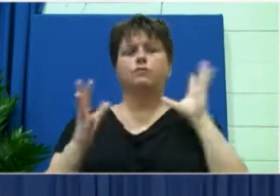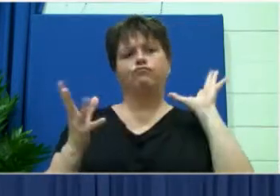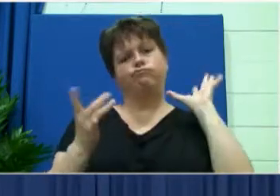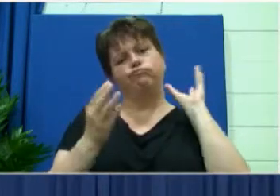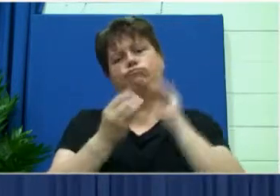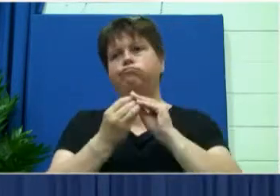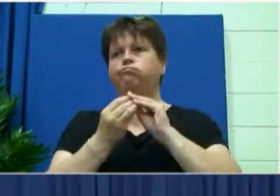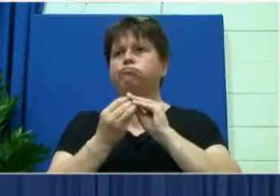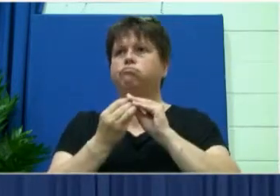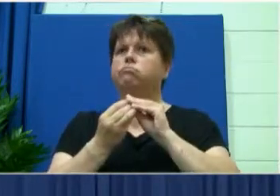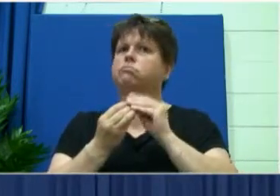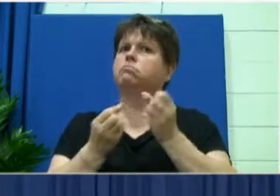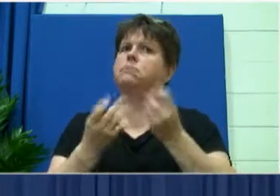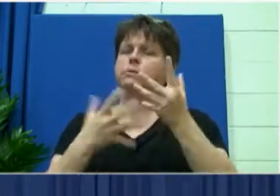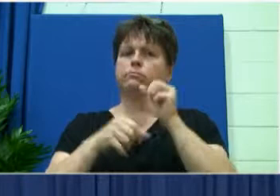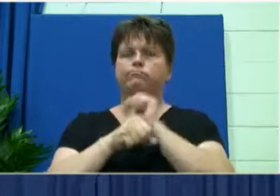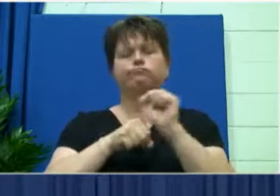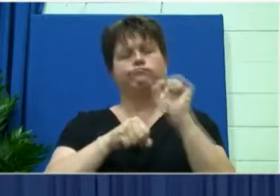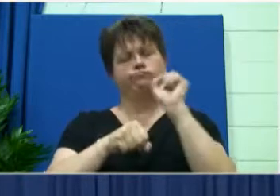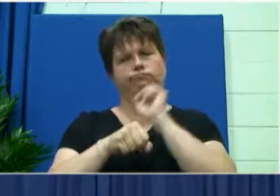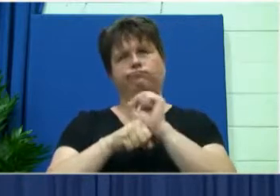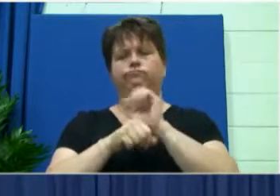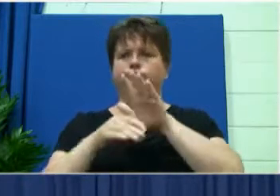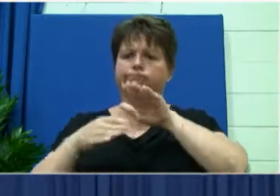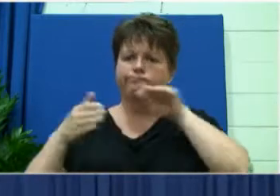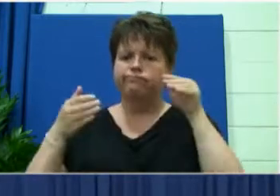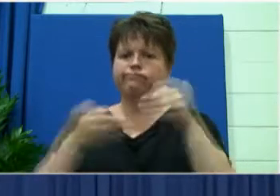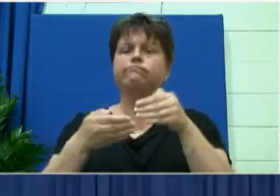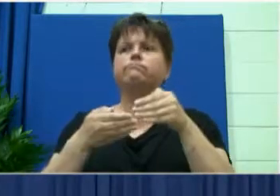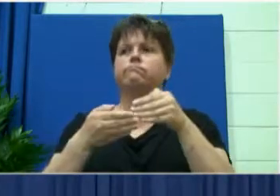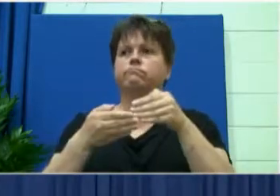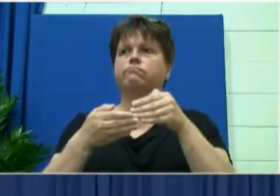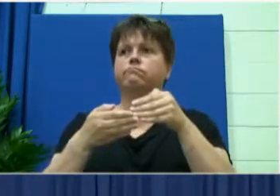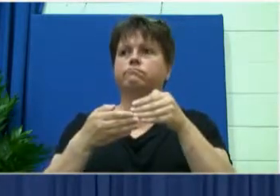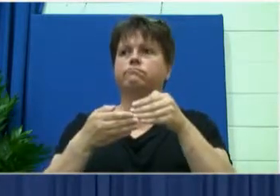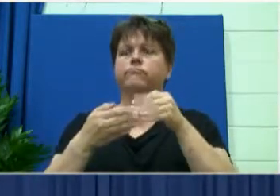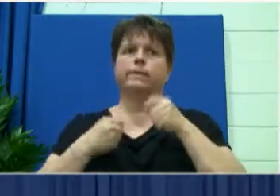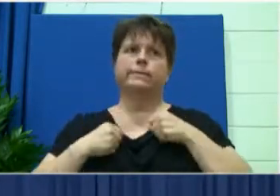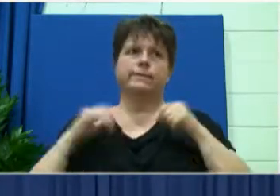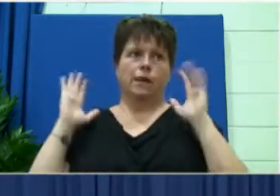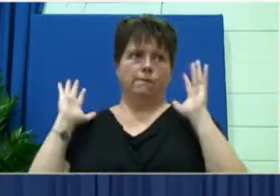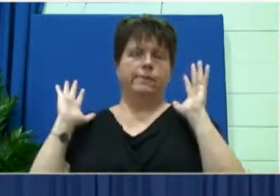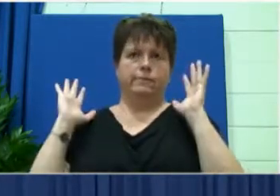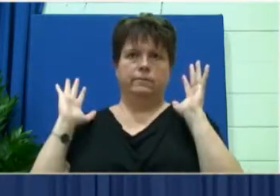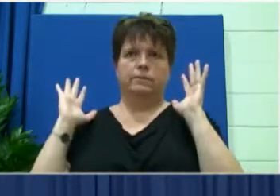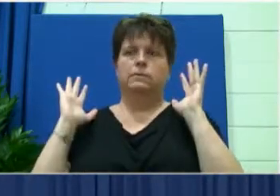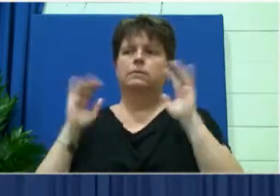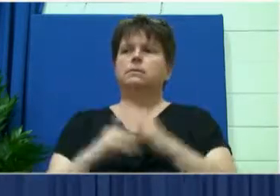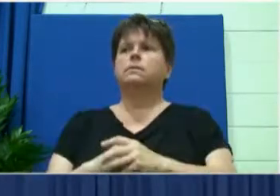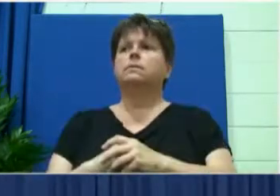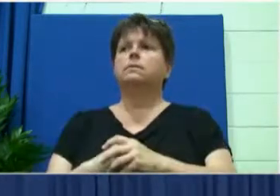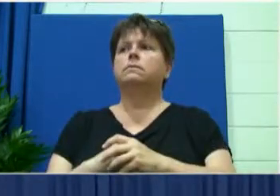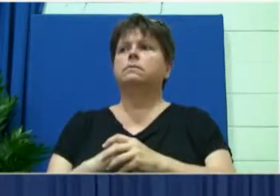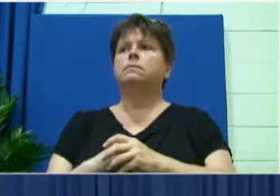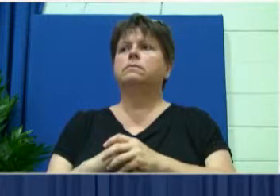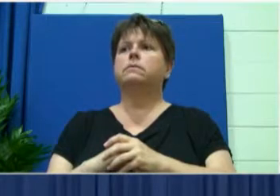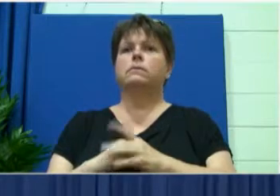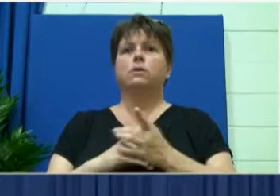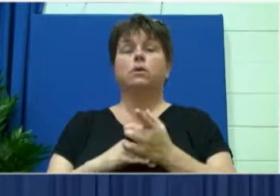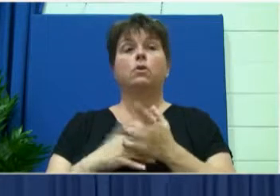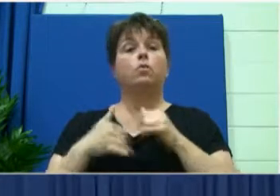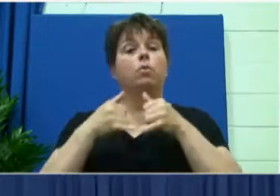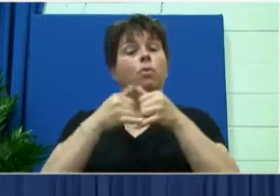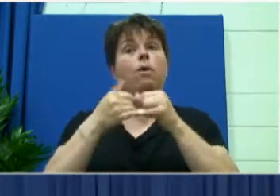culmination of a lot of hard work, dedication, and sacrifice. You will be